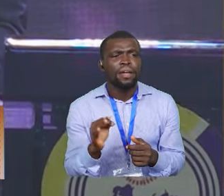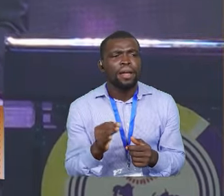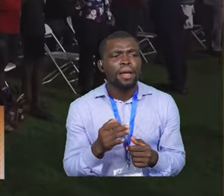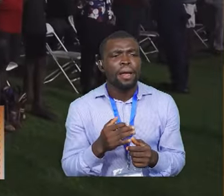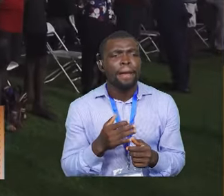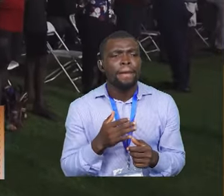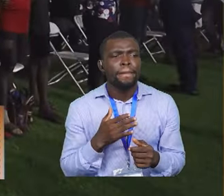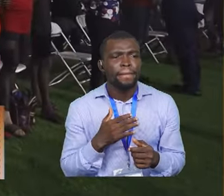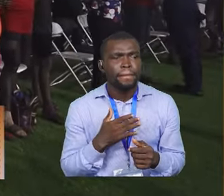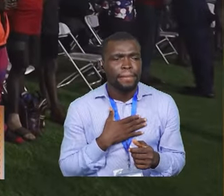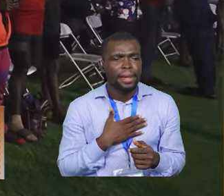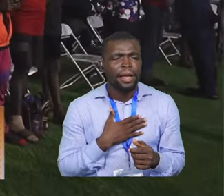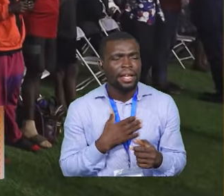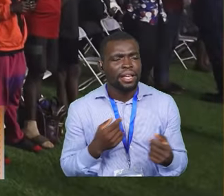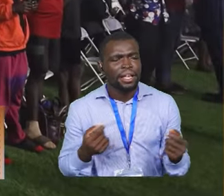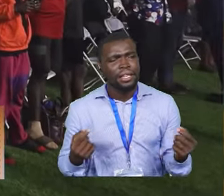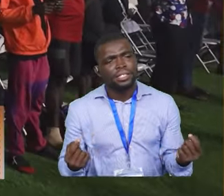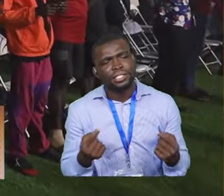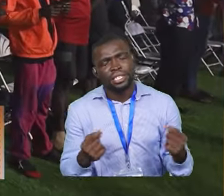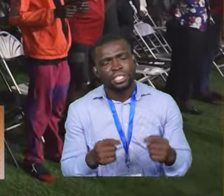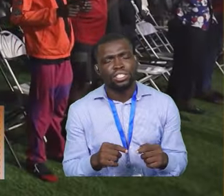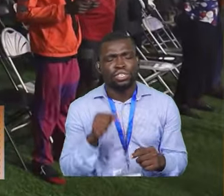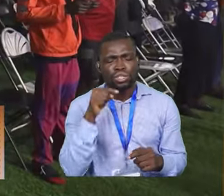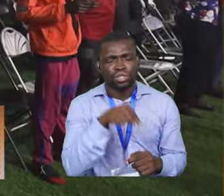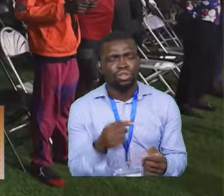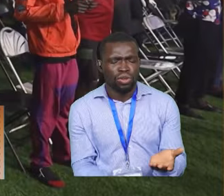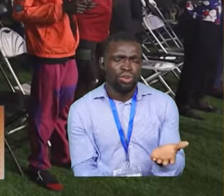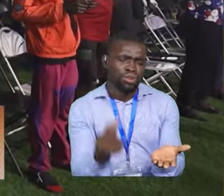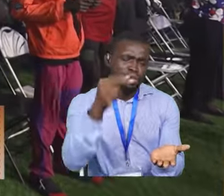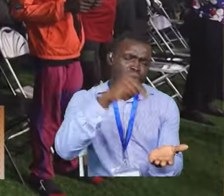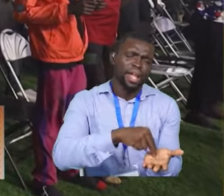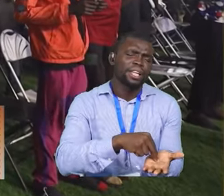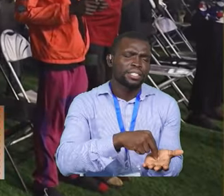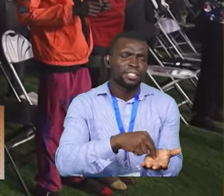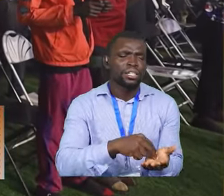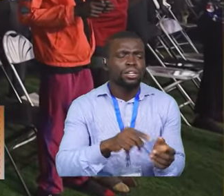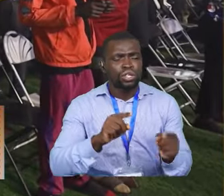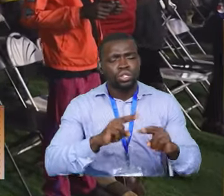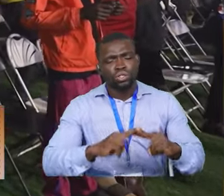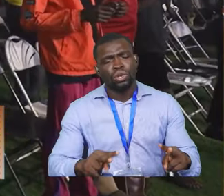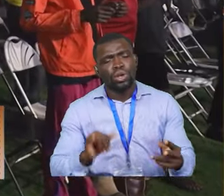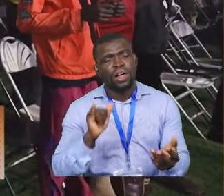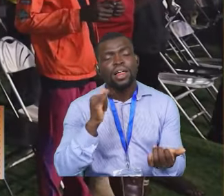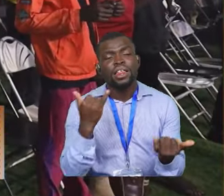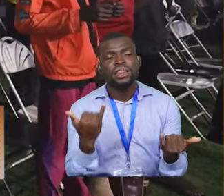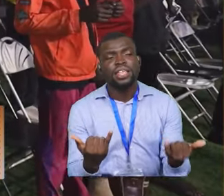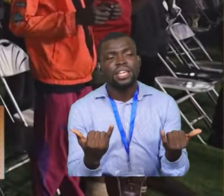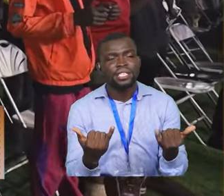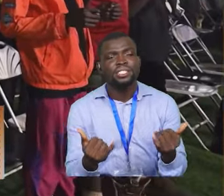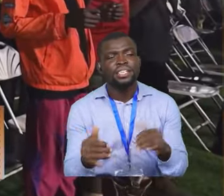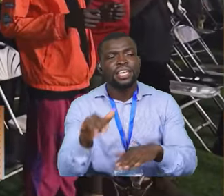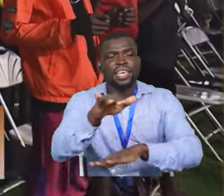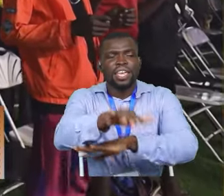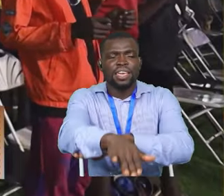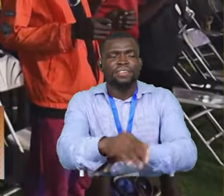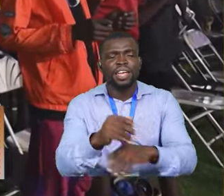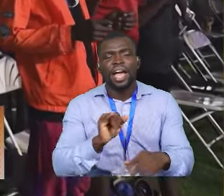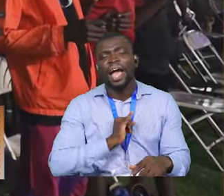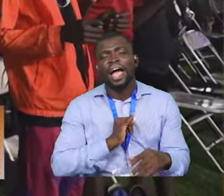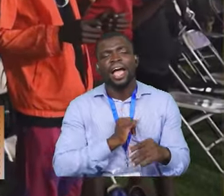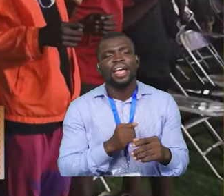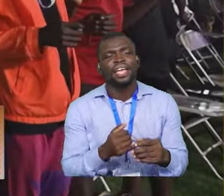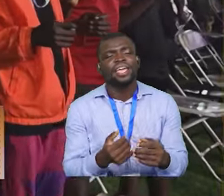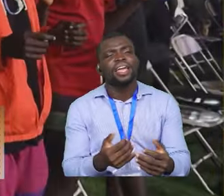you resurrected. And so this evening, I accept the